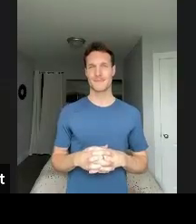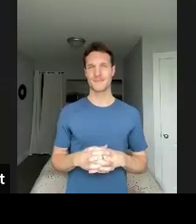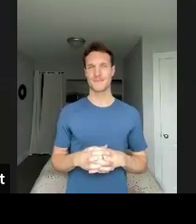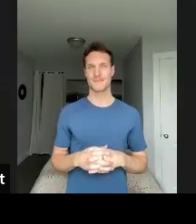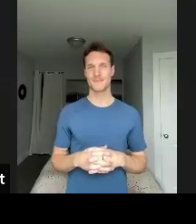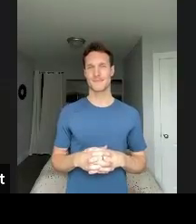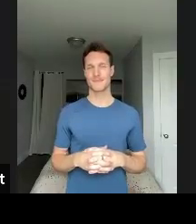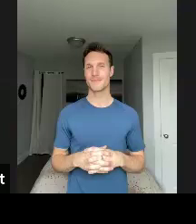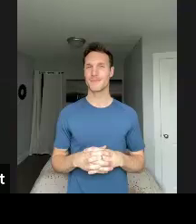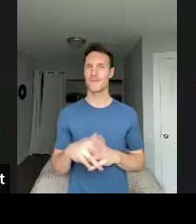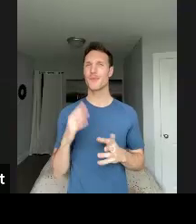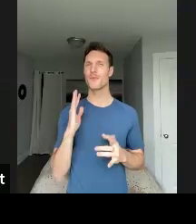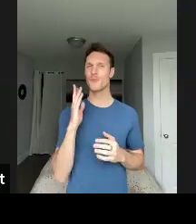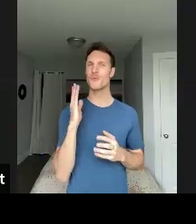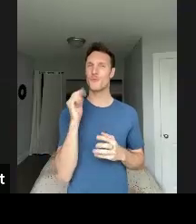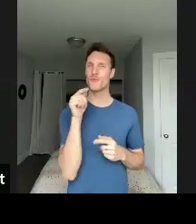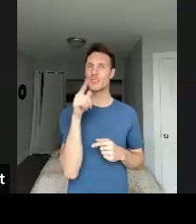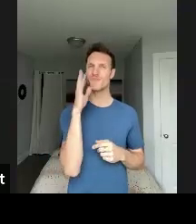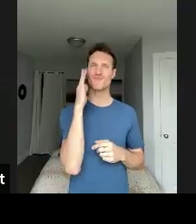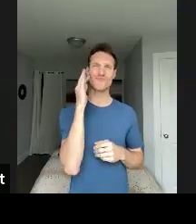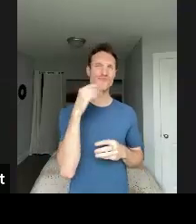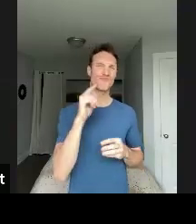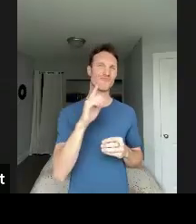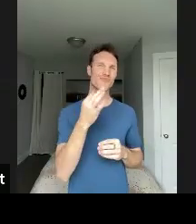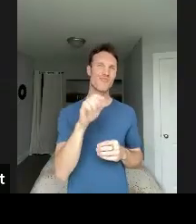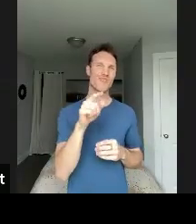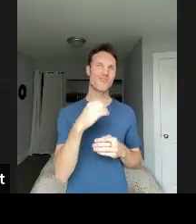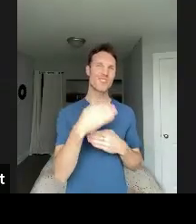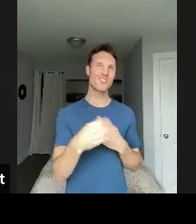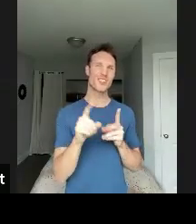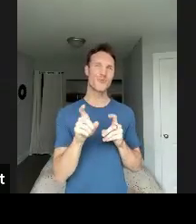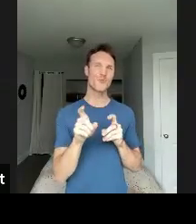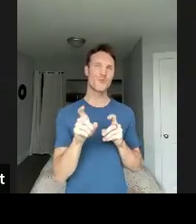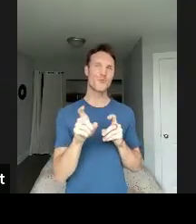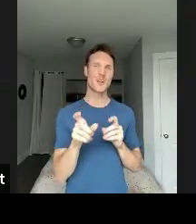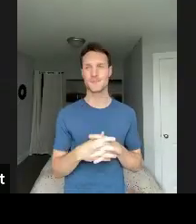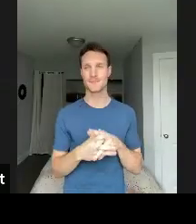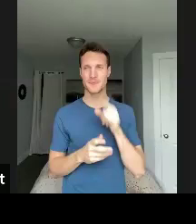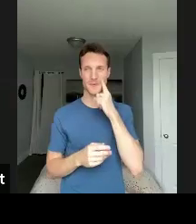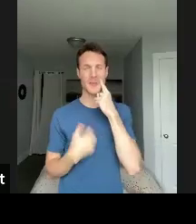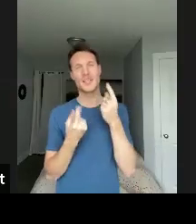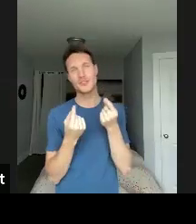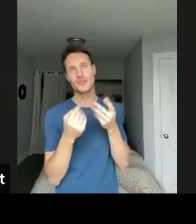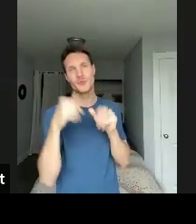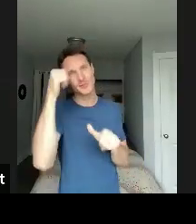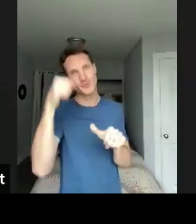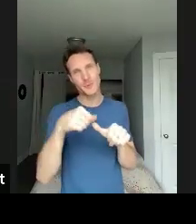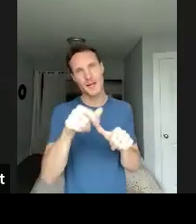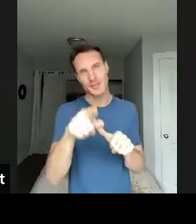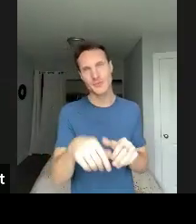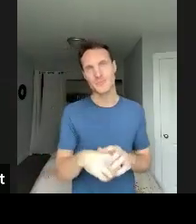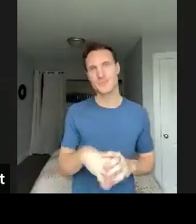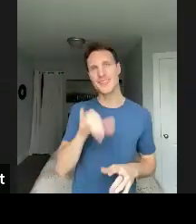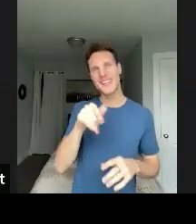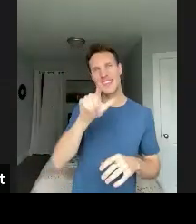While you're thinking of your next questions, I do want to remind that the link